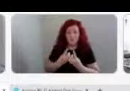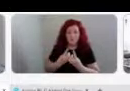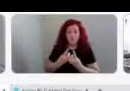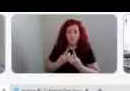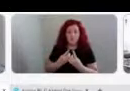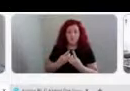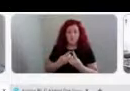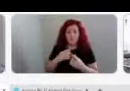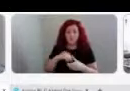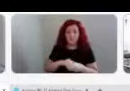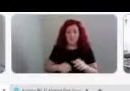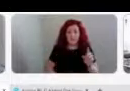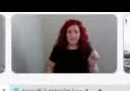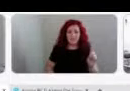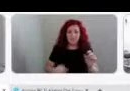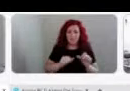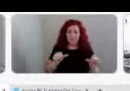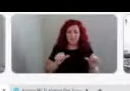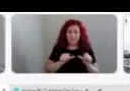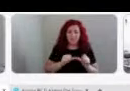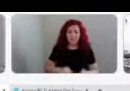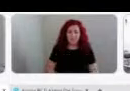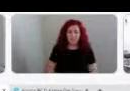democratic area